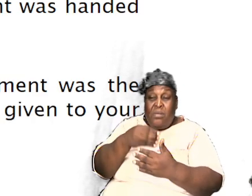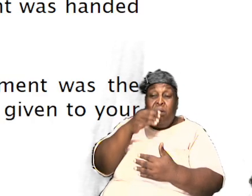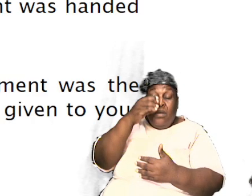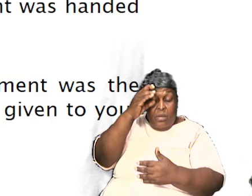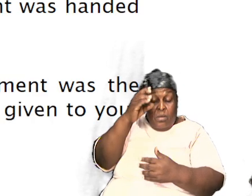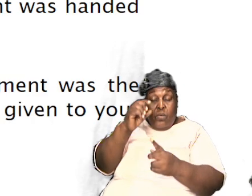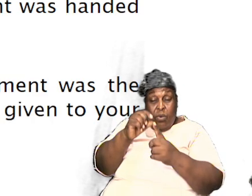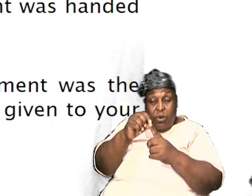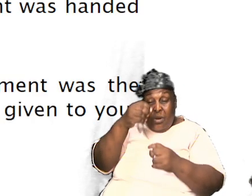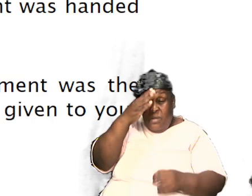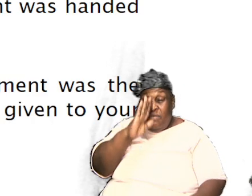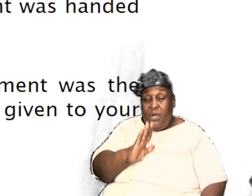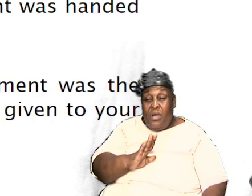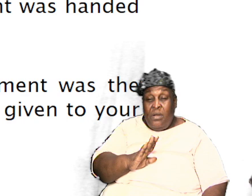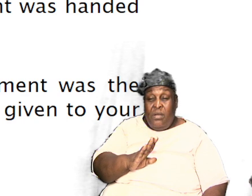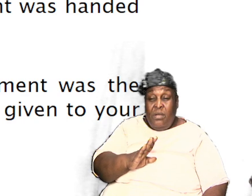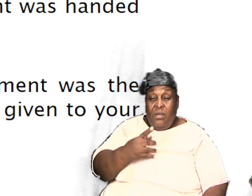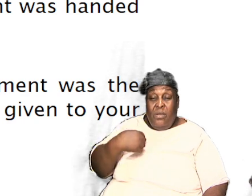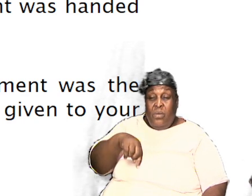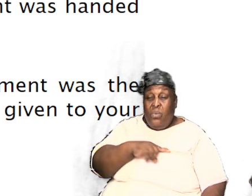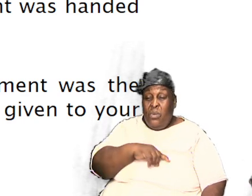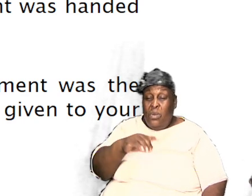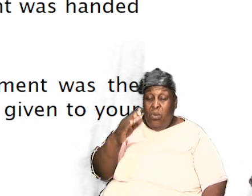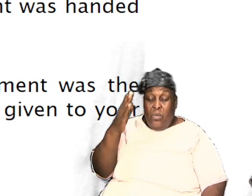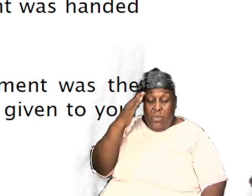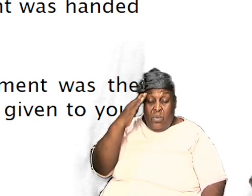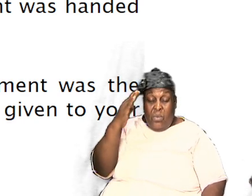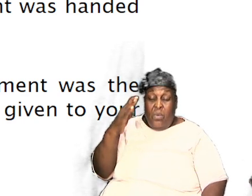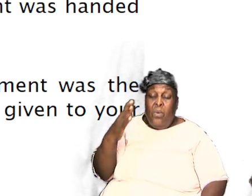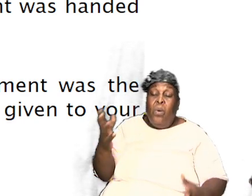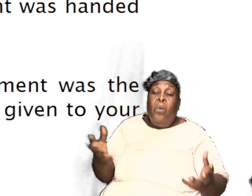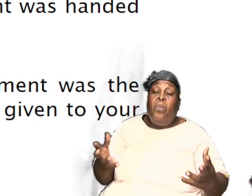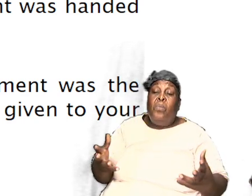the Lord, you know, because we know what God is for us.